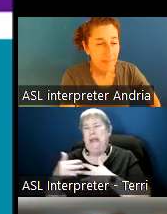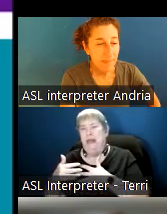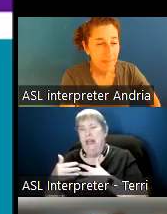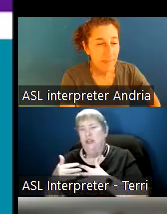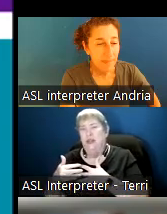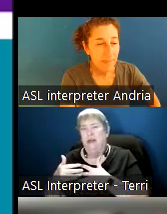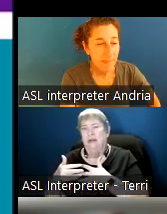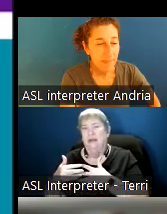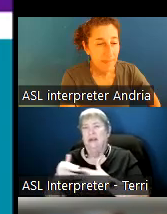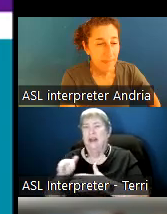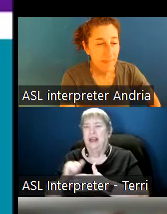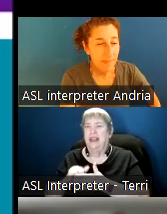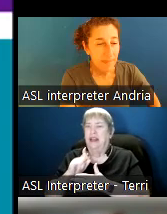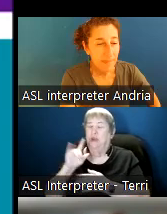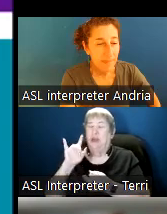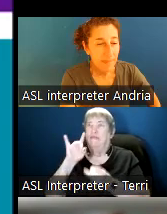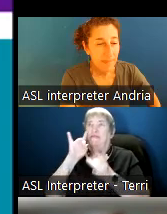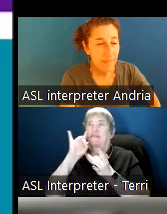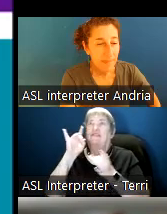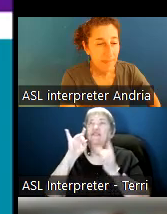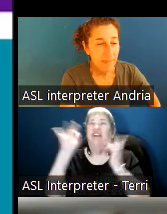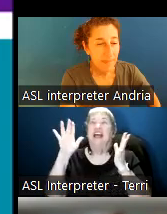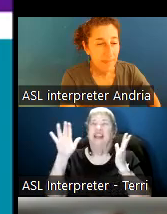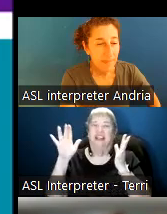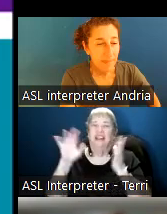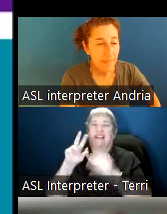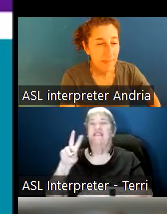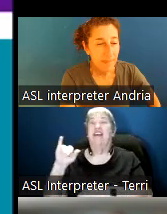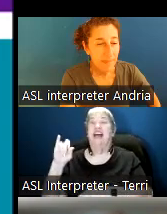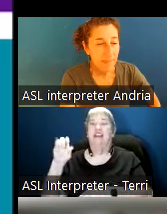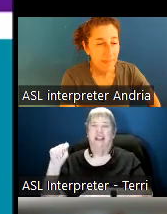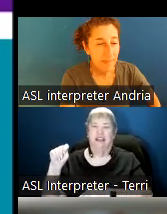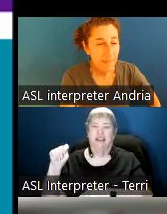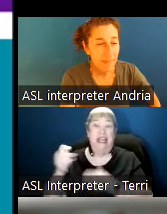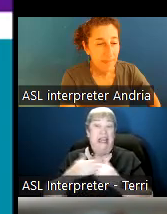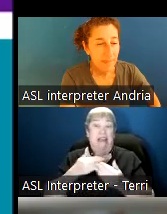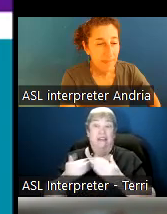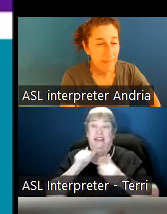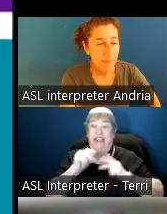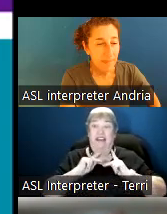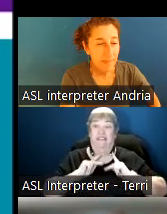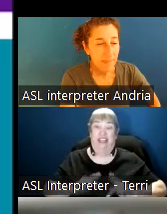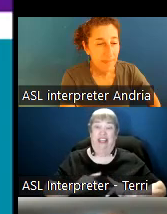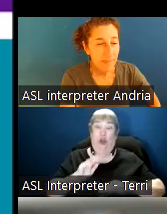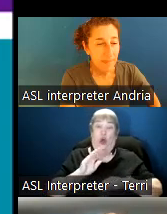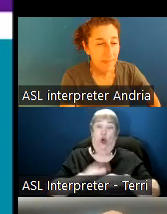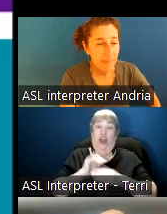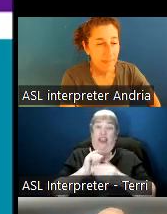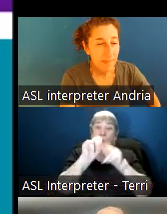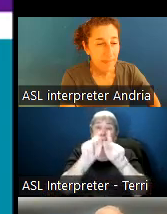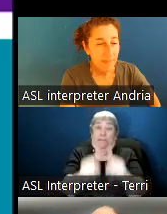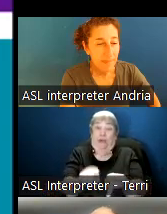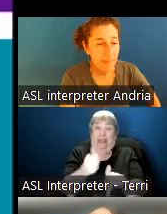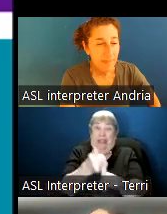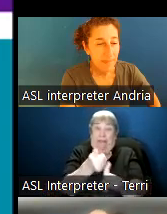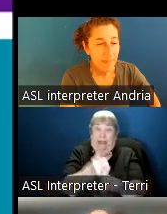really violent, even if it's not a physical violence perpetuated on the